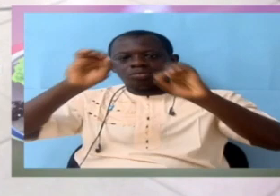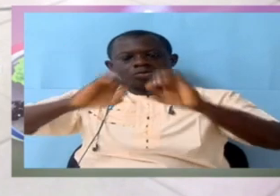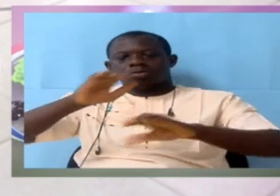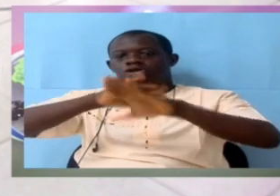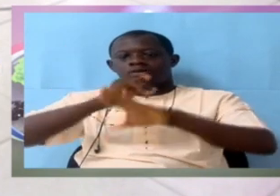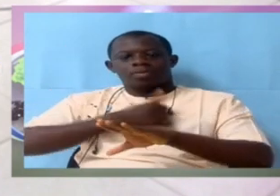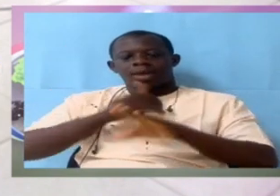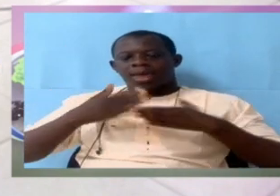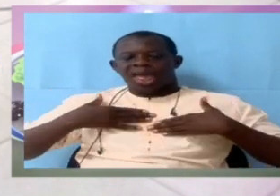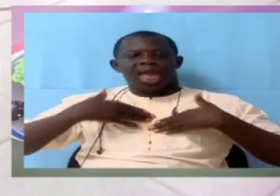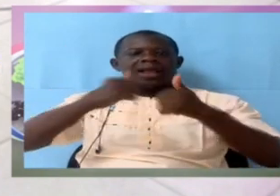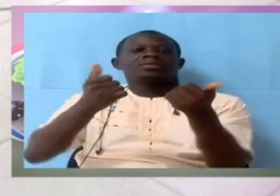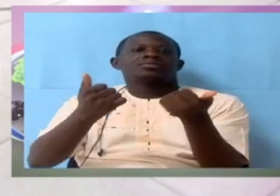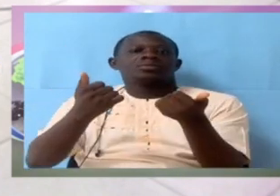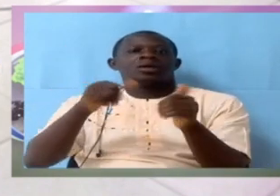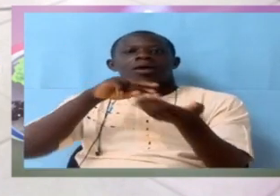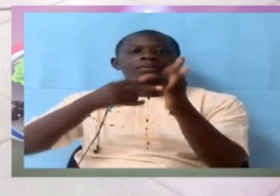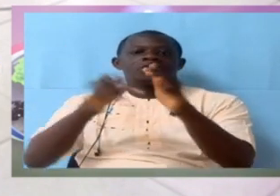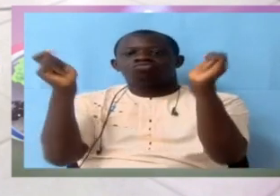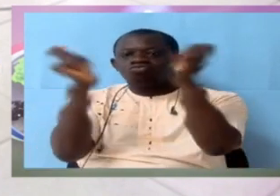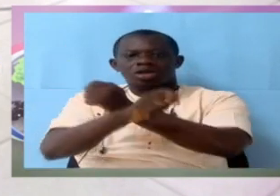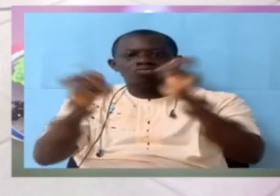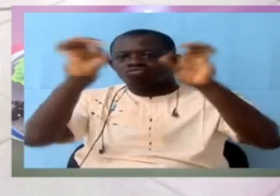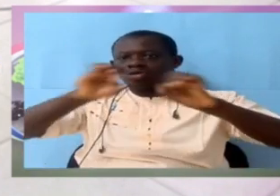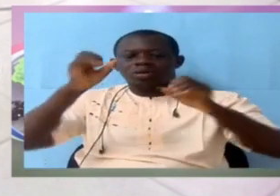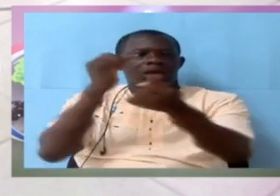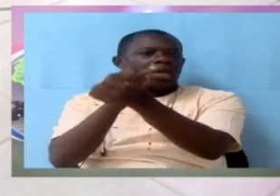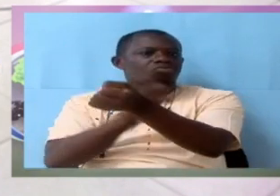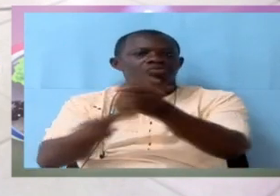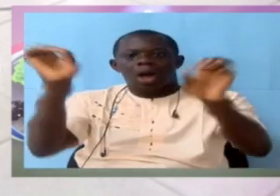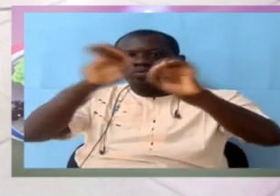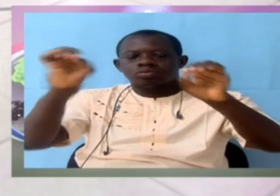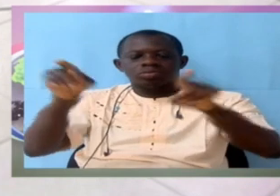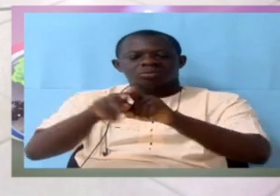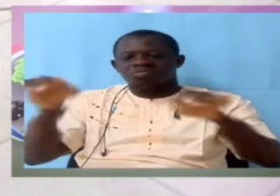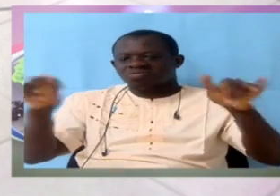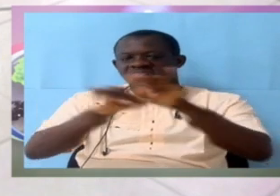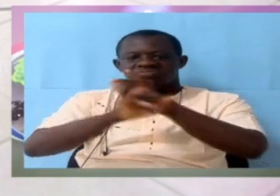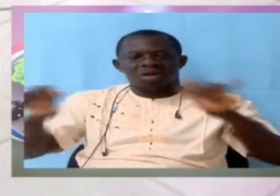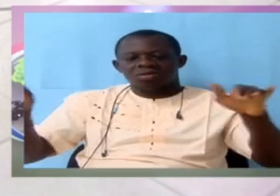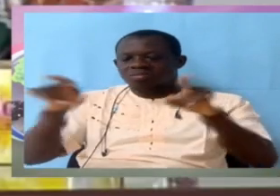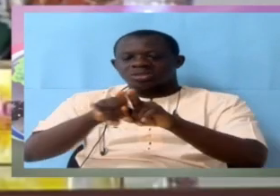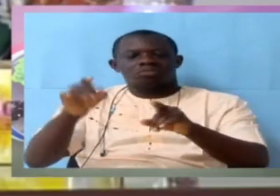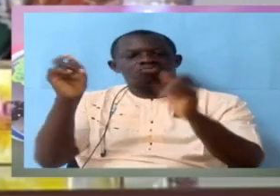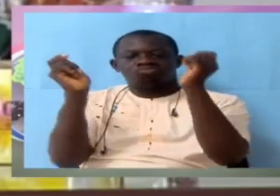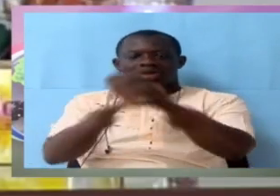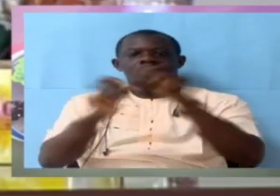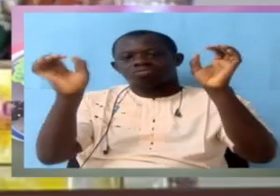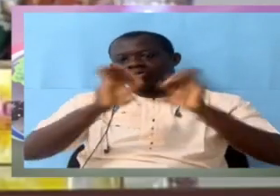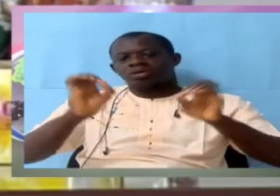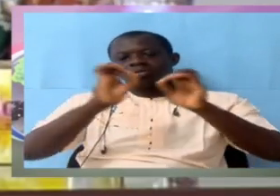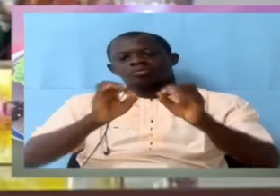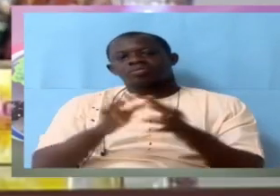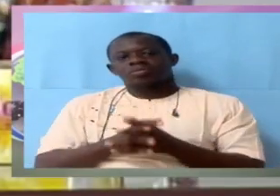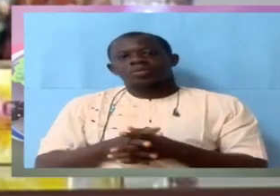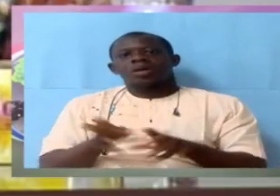conditions. It has changed nothing, no improvement. I was just like that. Can you tell this commission what